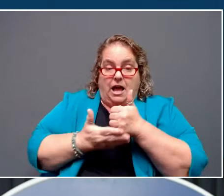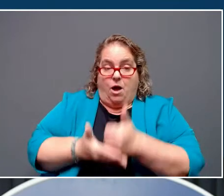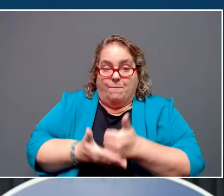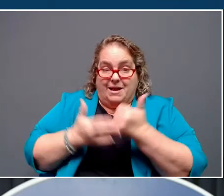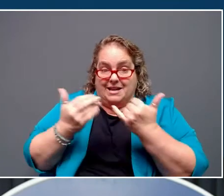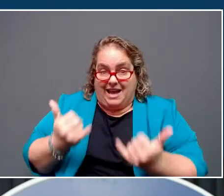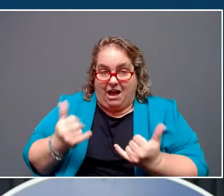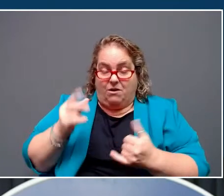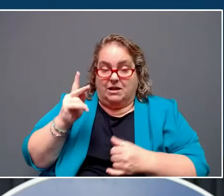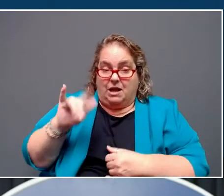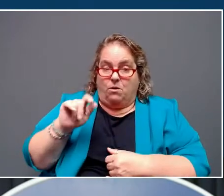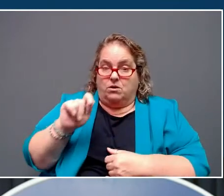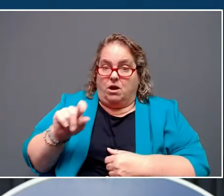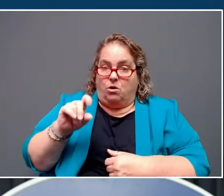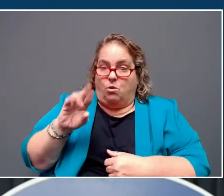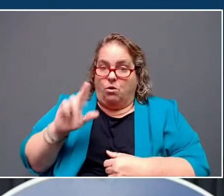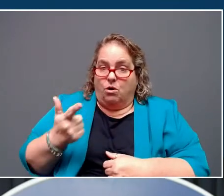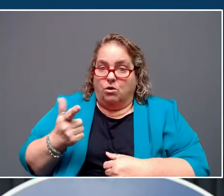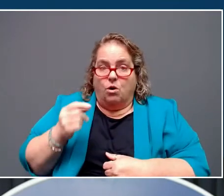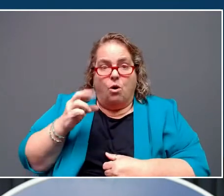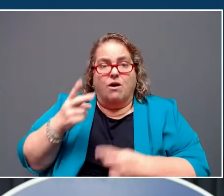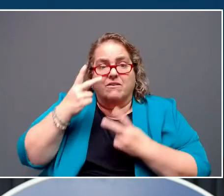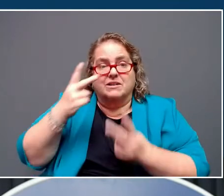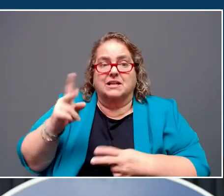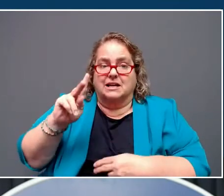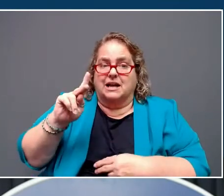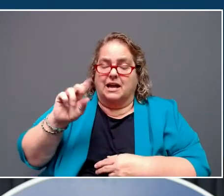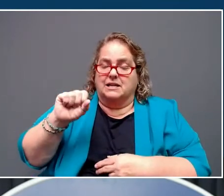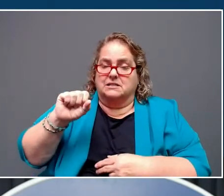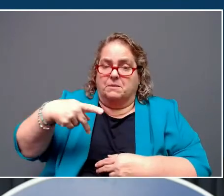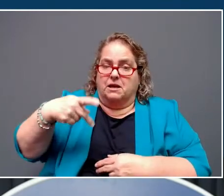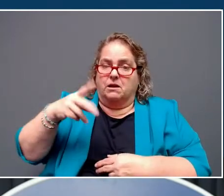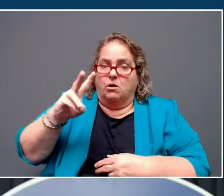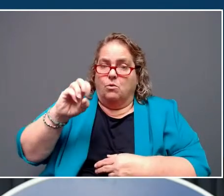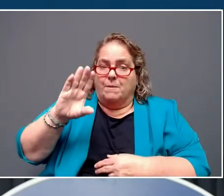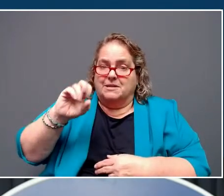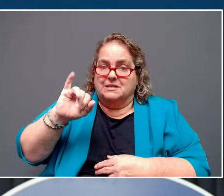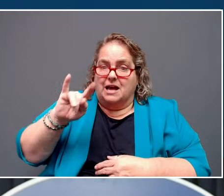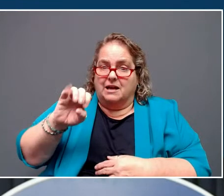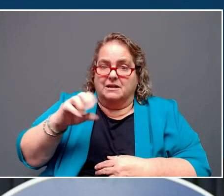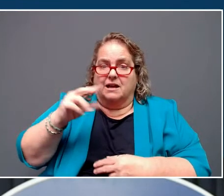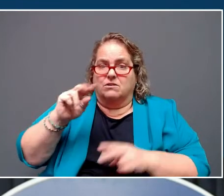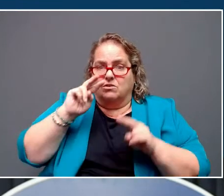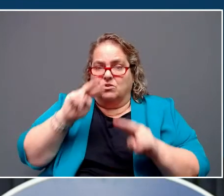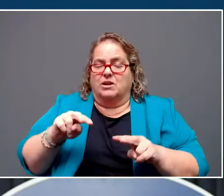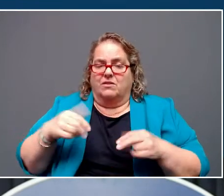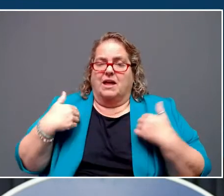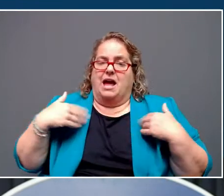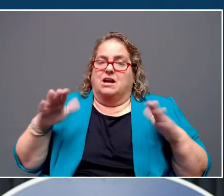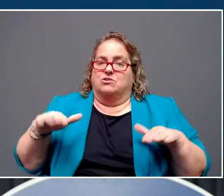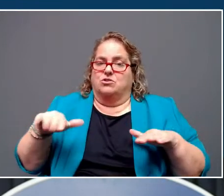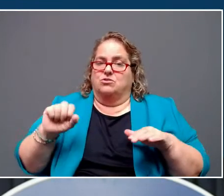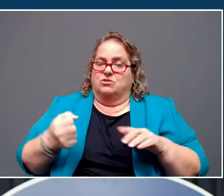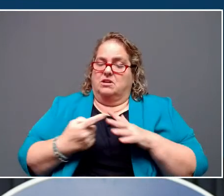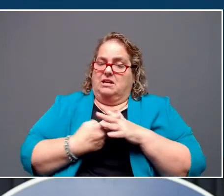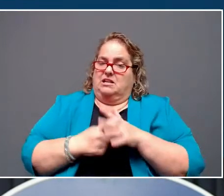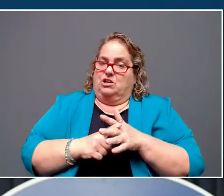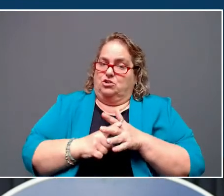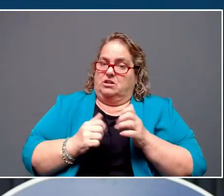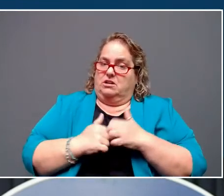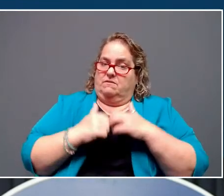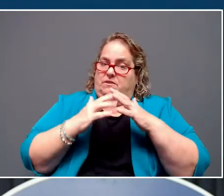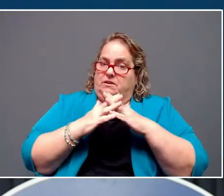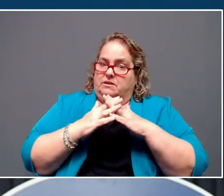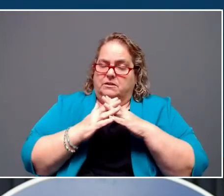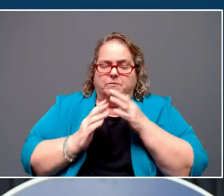findhelpnowky.org. Or you can visit the KSP website and look at the Angels Initiative. It's been a trying couple of